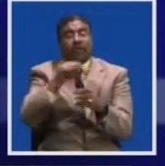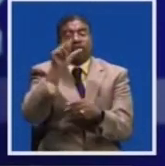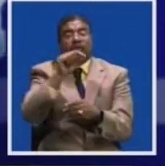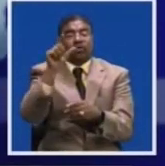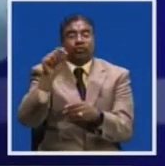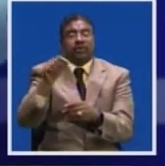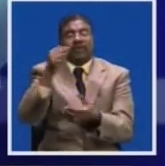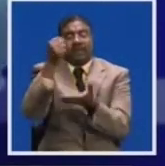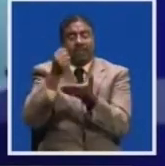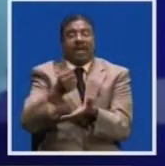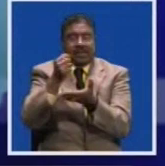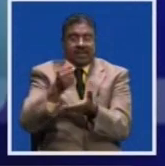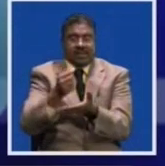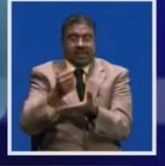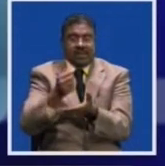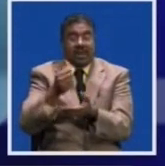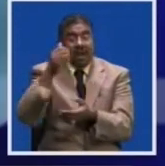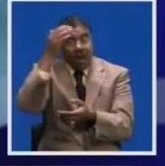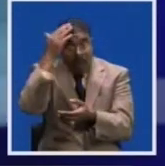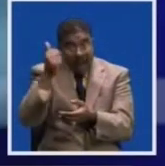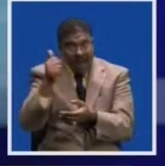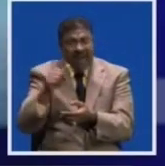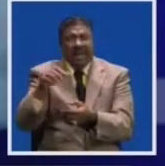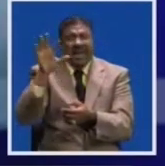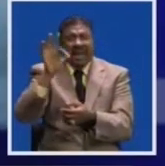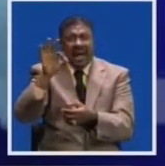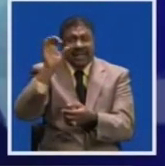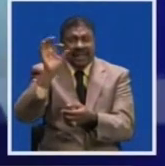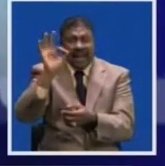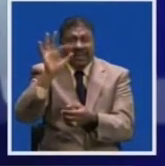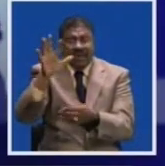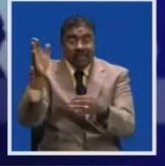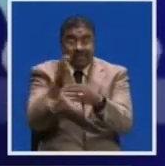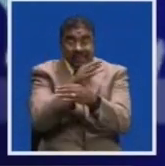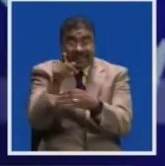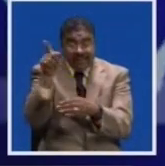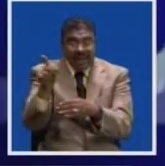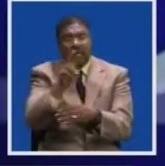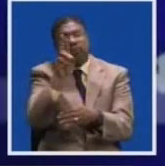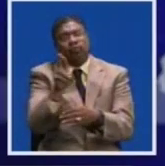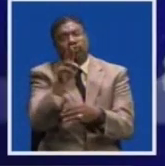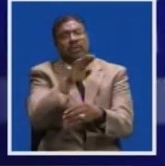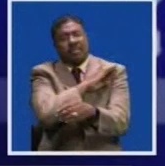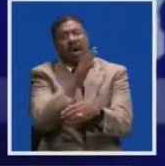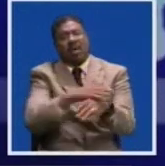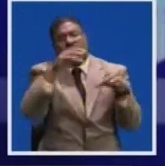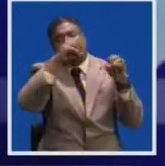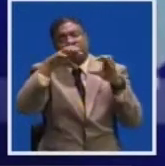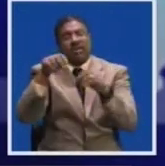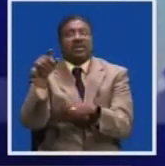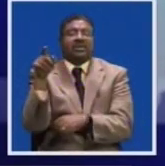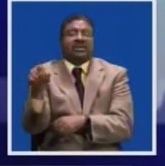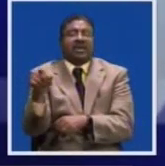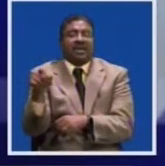about 95% of industries are using backup generators to mitigate the impact of power outages. He says